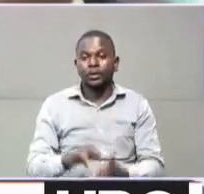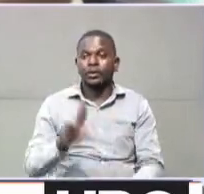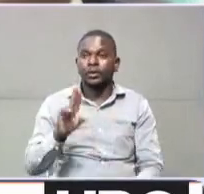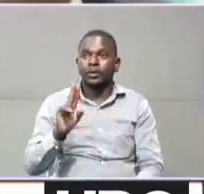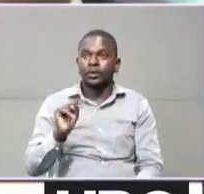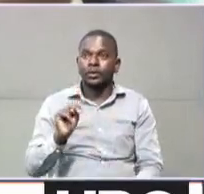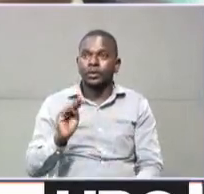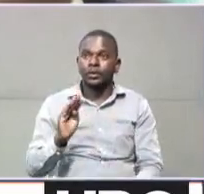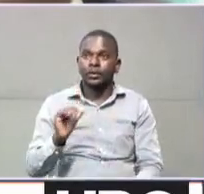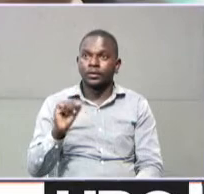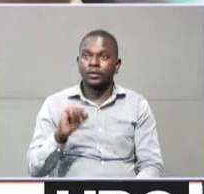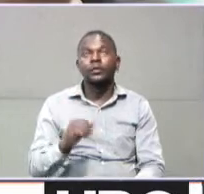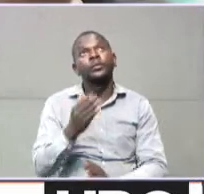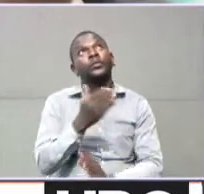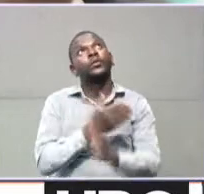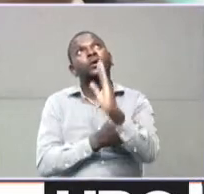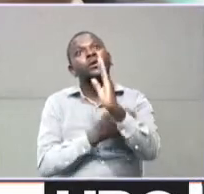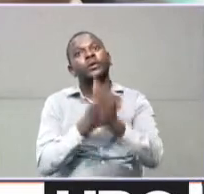young